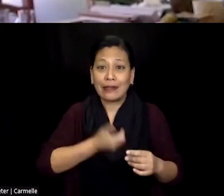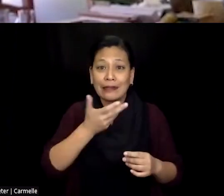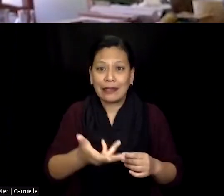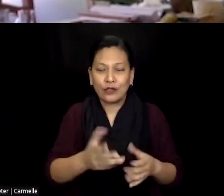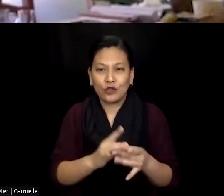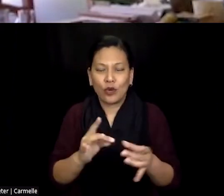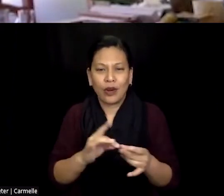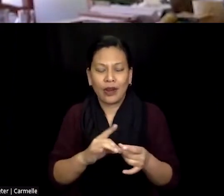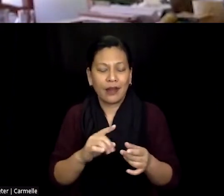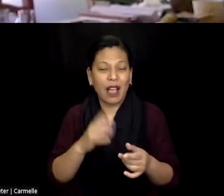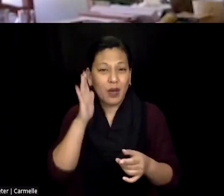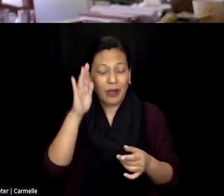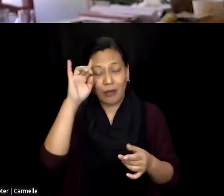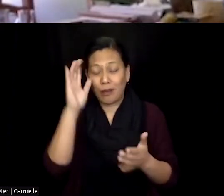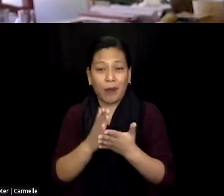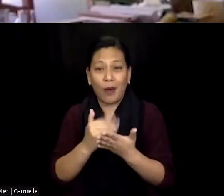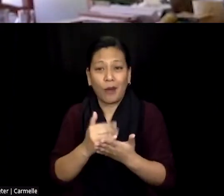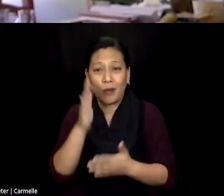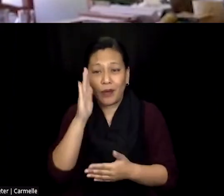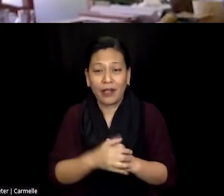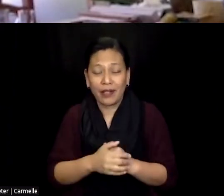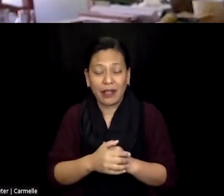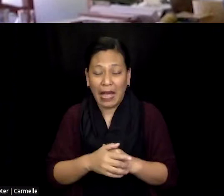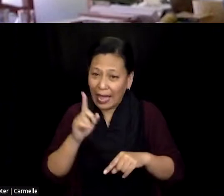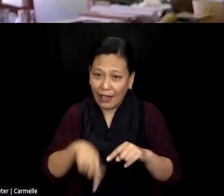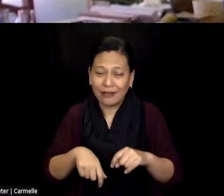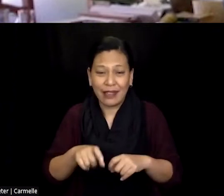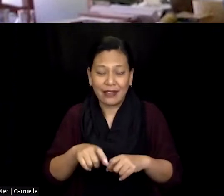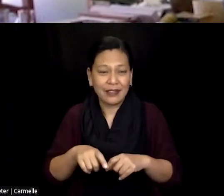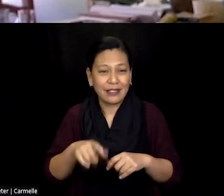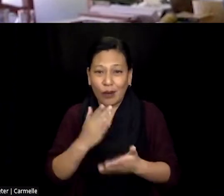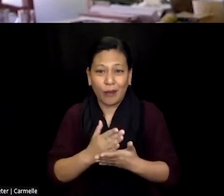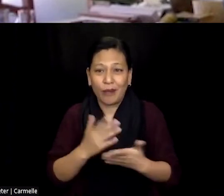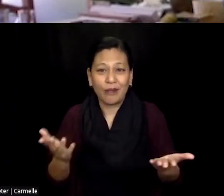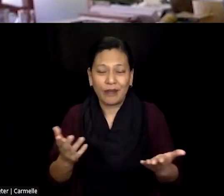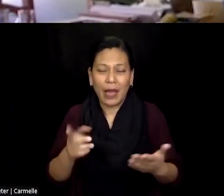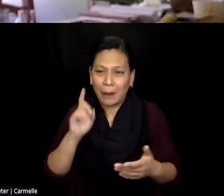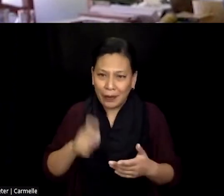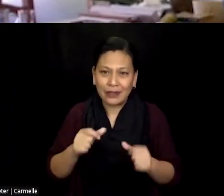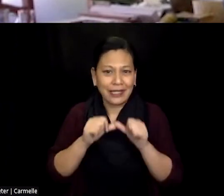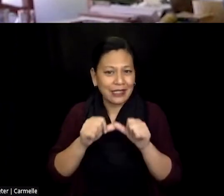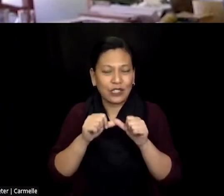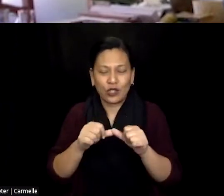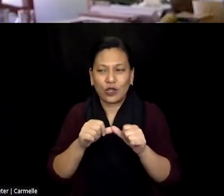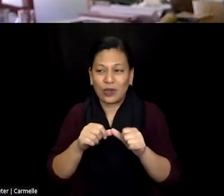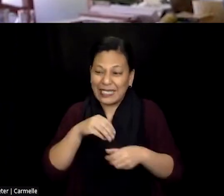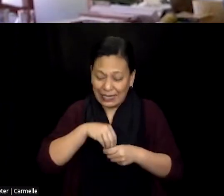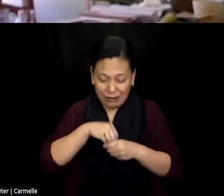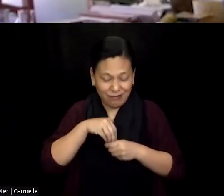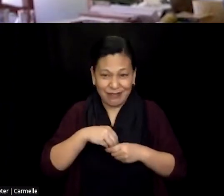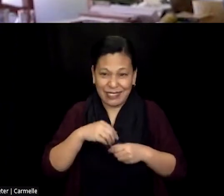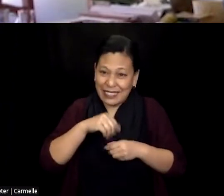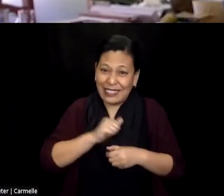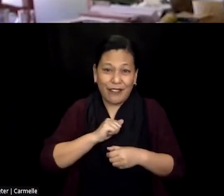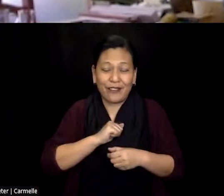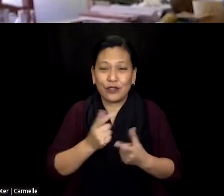And so you have to keep doing. It's in my DNA, it feels like. So I don't know, with COVID, I feel really